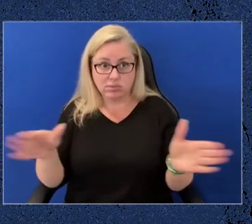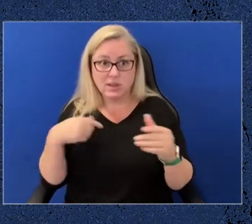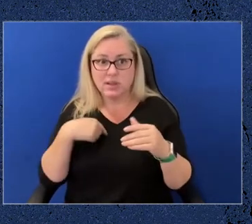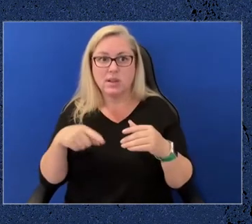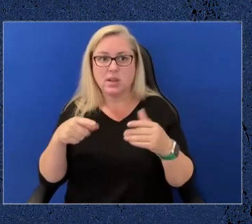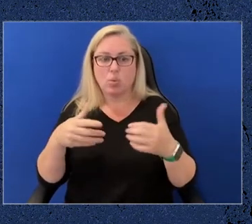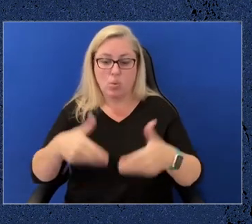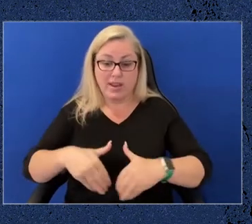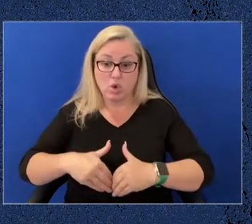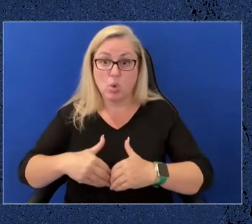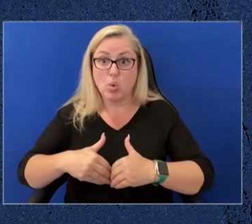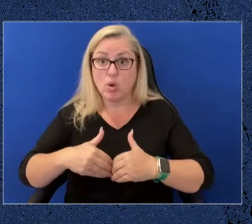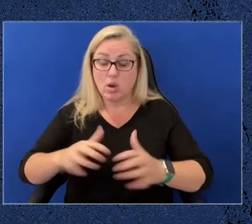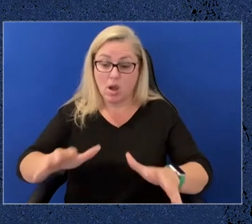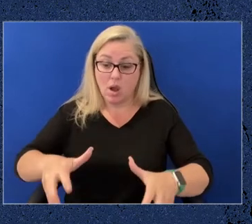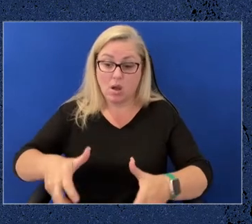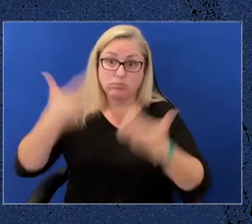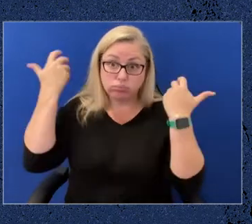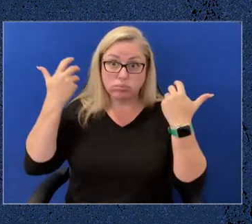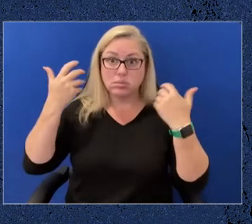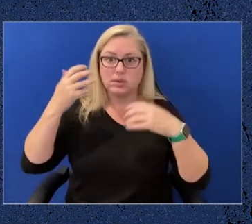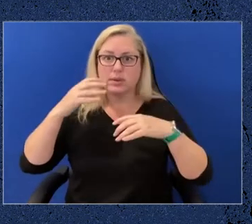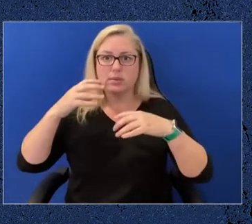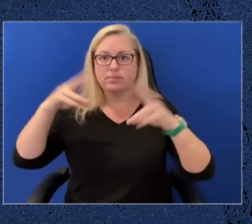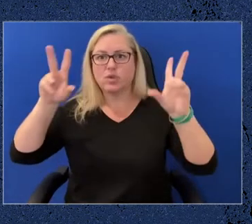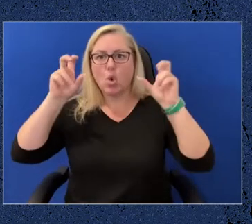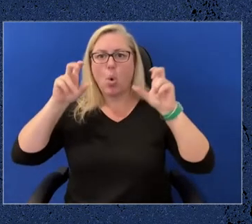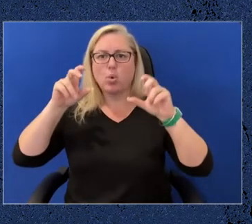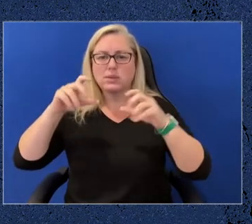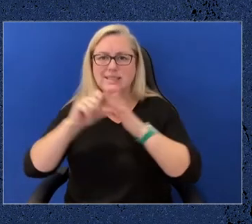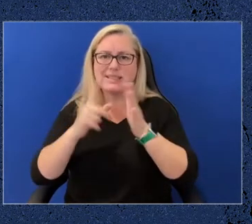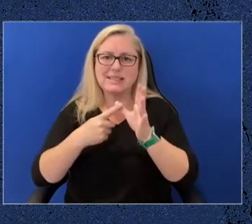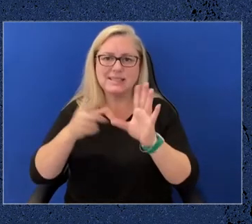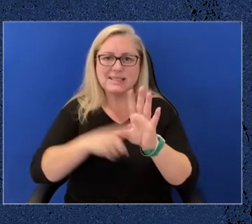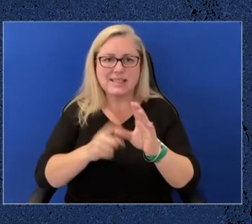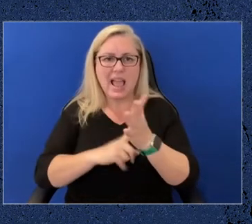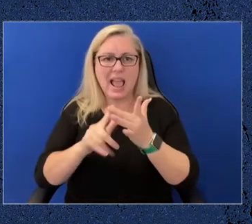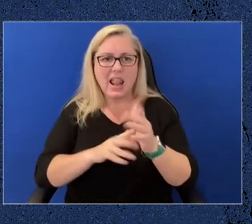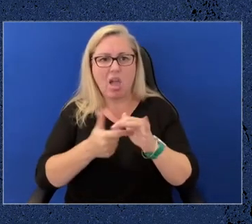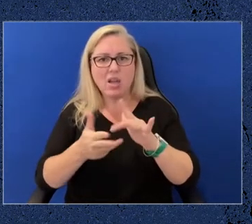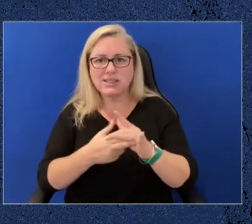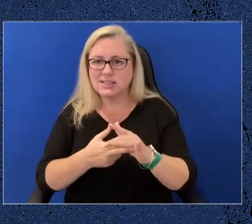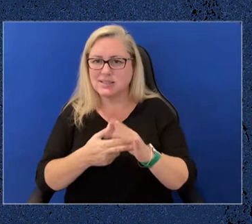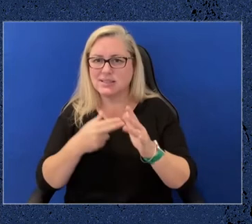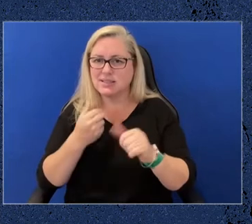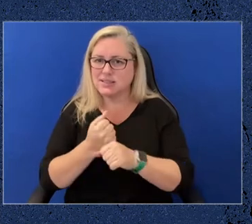open a pipe that's been put underground. So my main concern about daylighting and